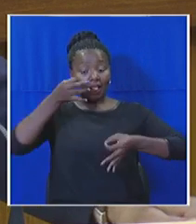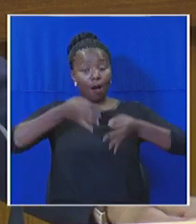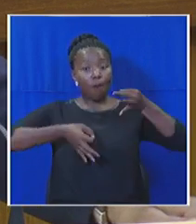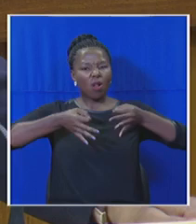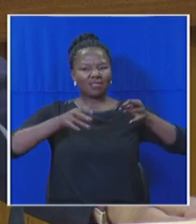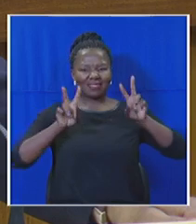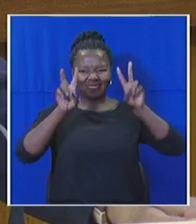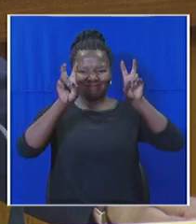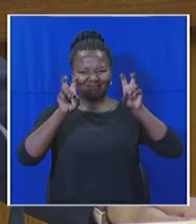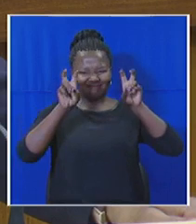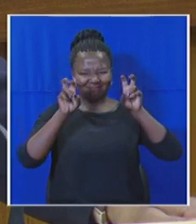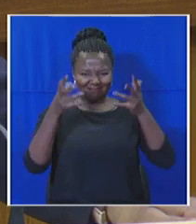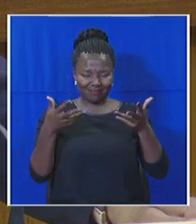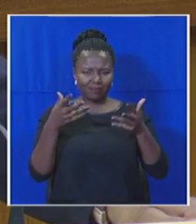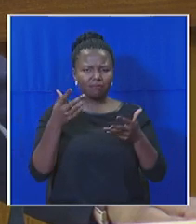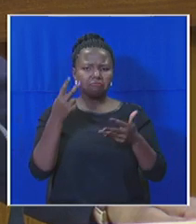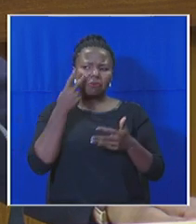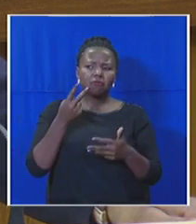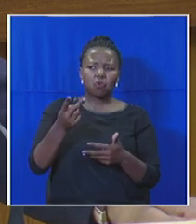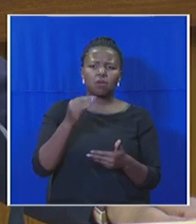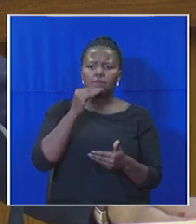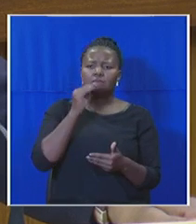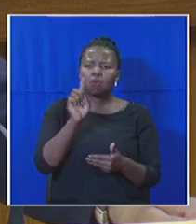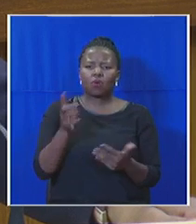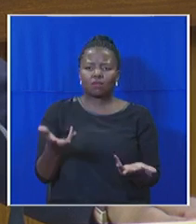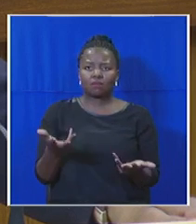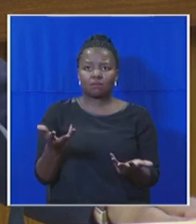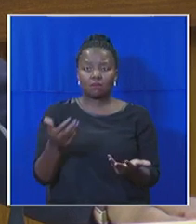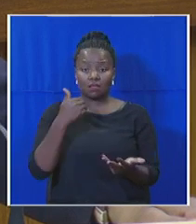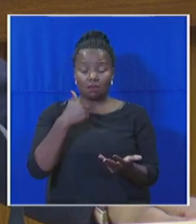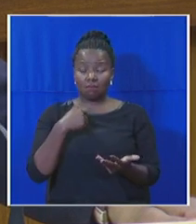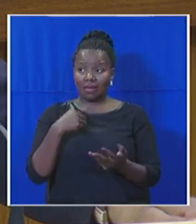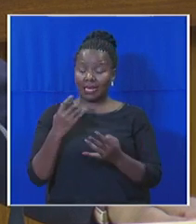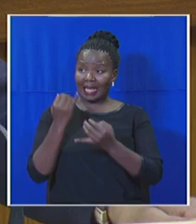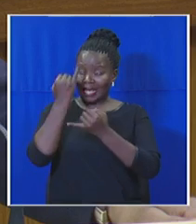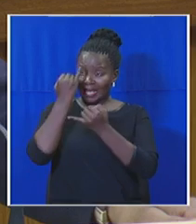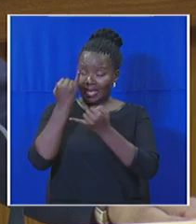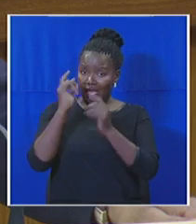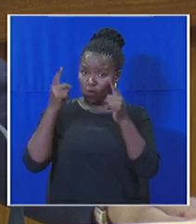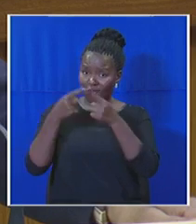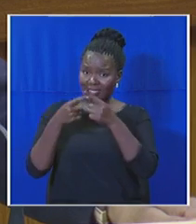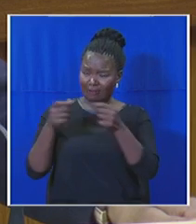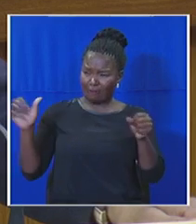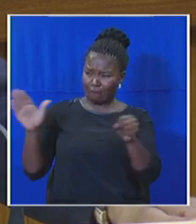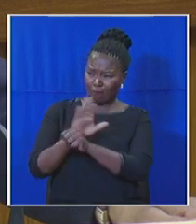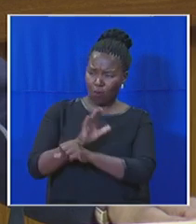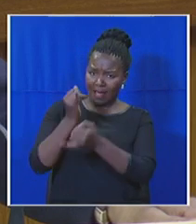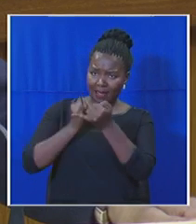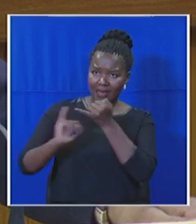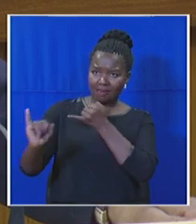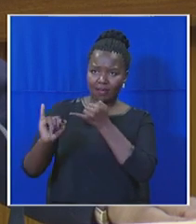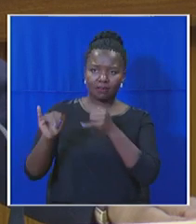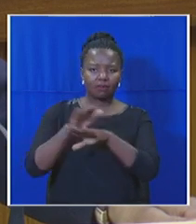there is no autonomy that could be absolute. It's relative. And everything is